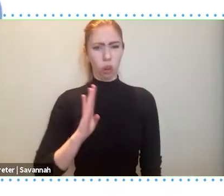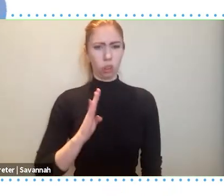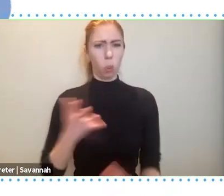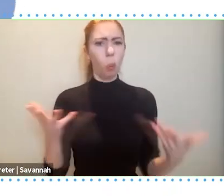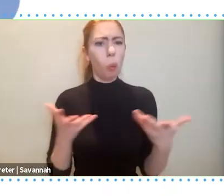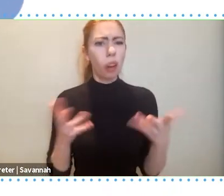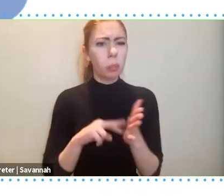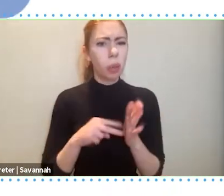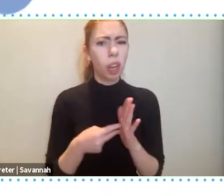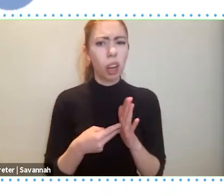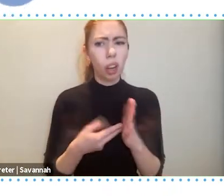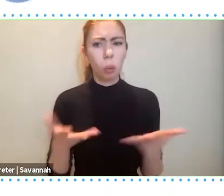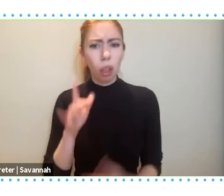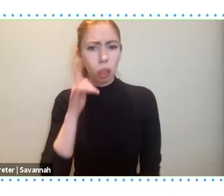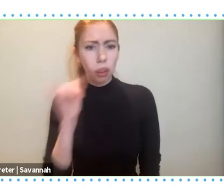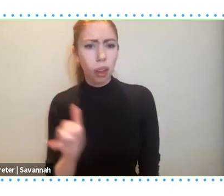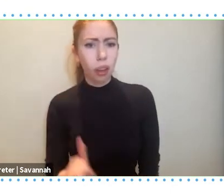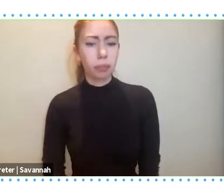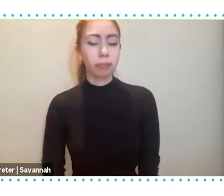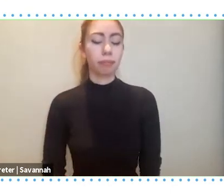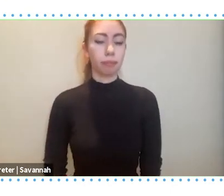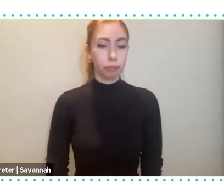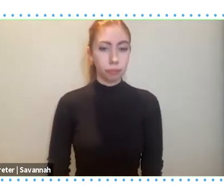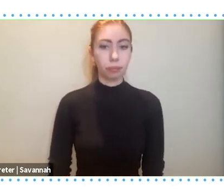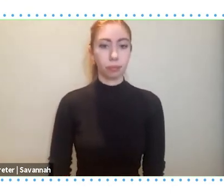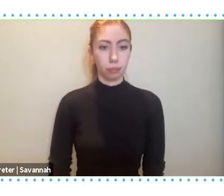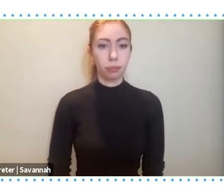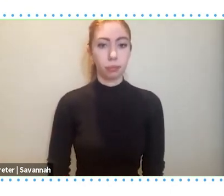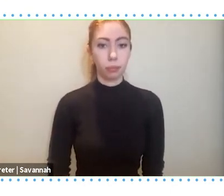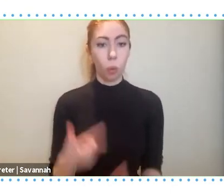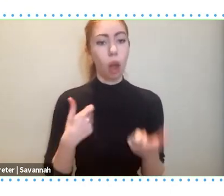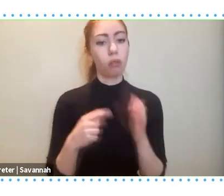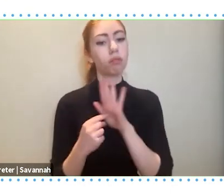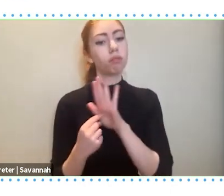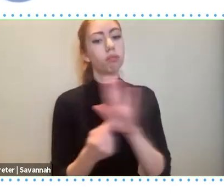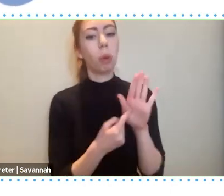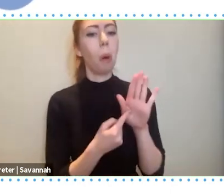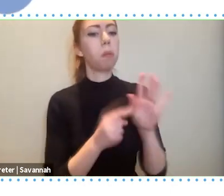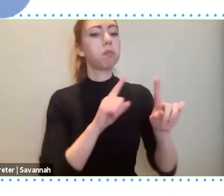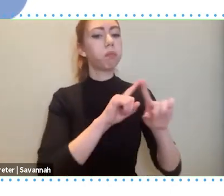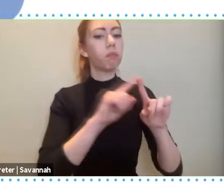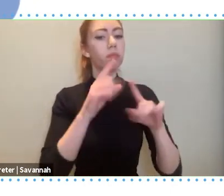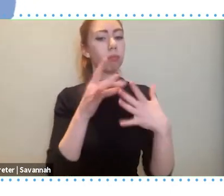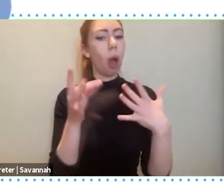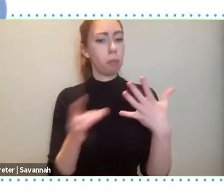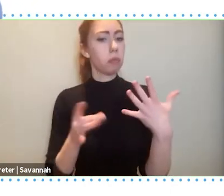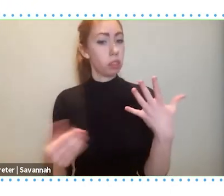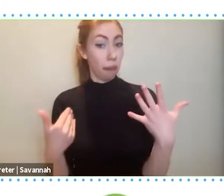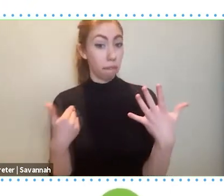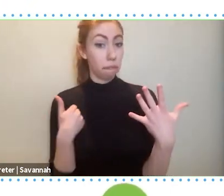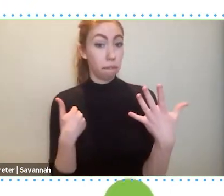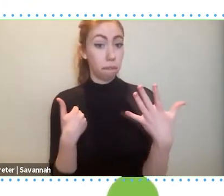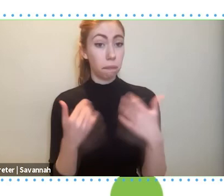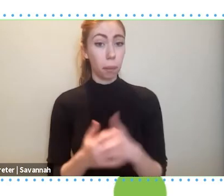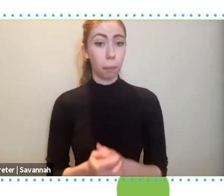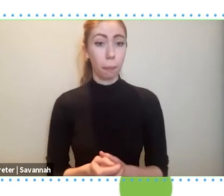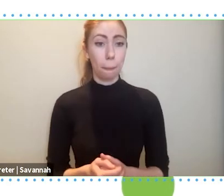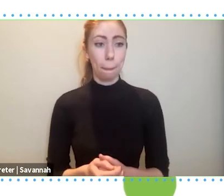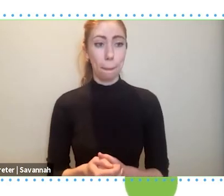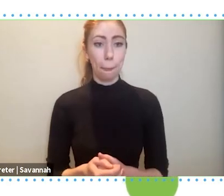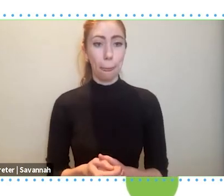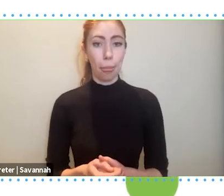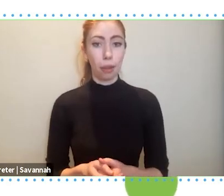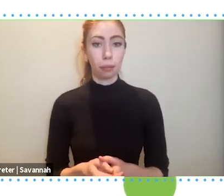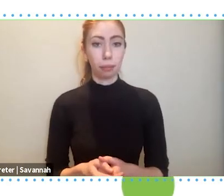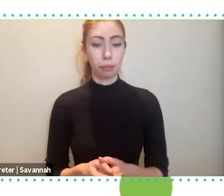to bring this together and explore some options. So this was also key in that there was such